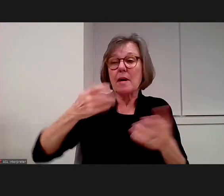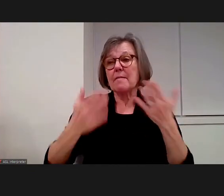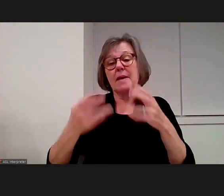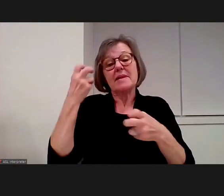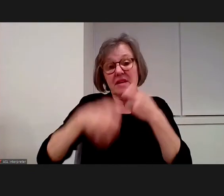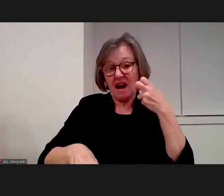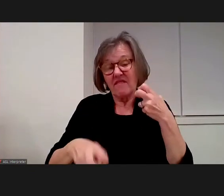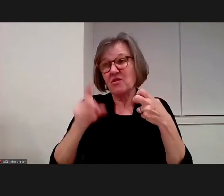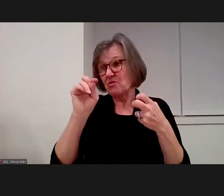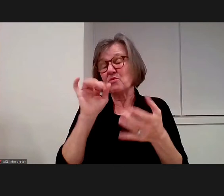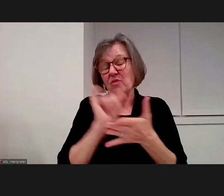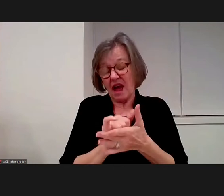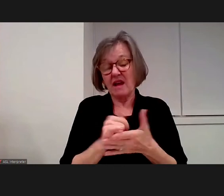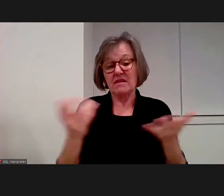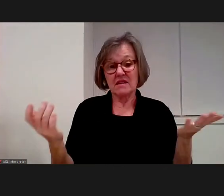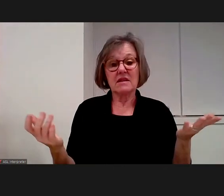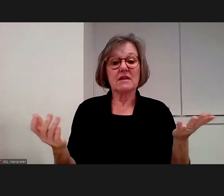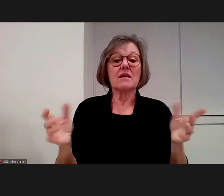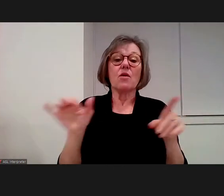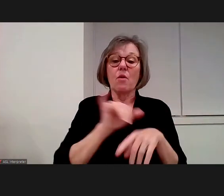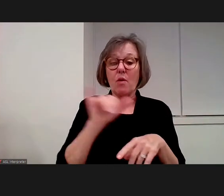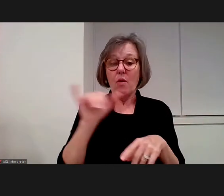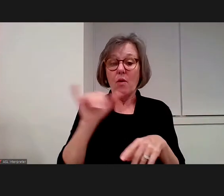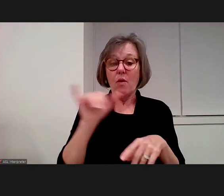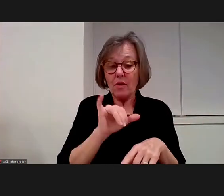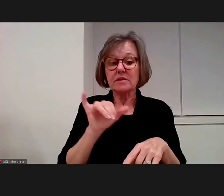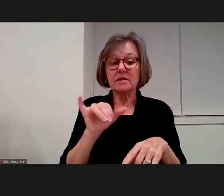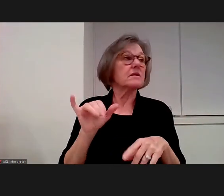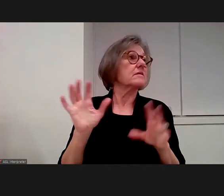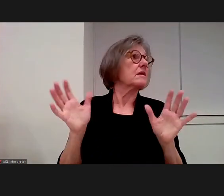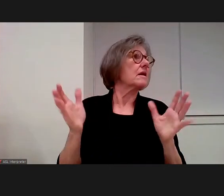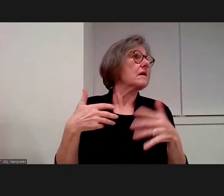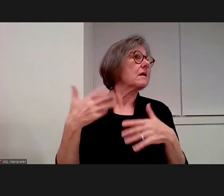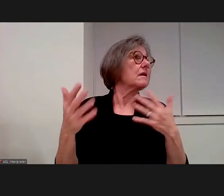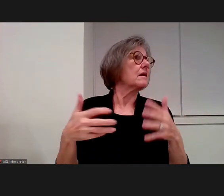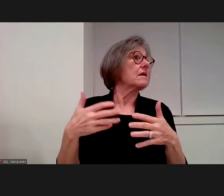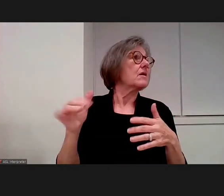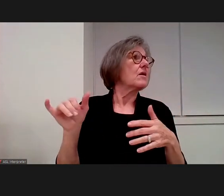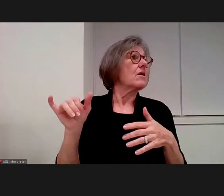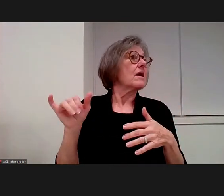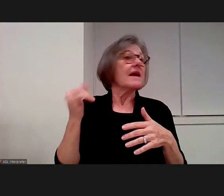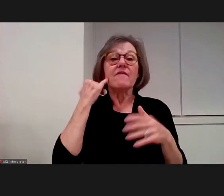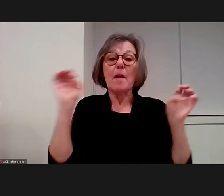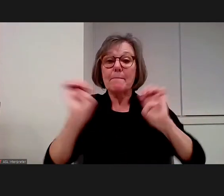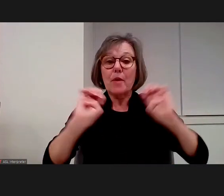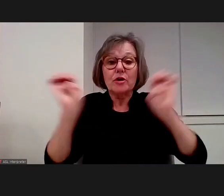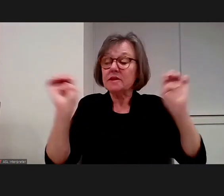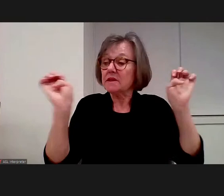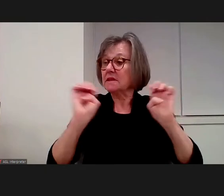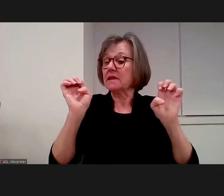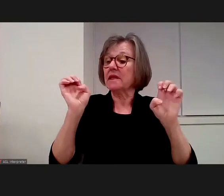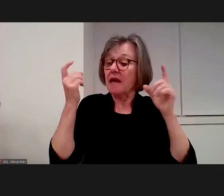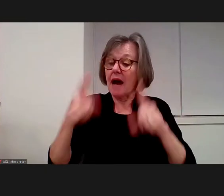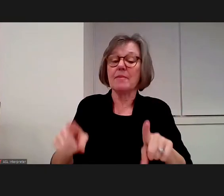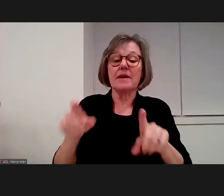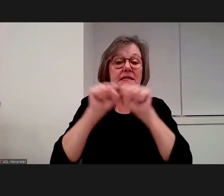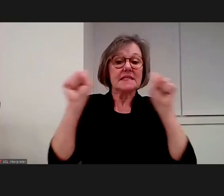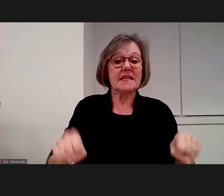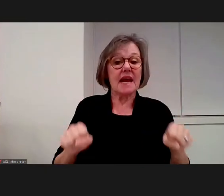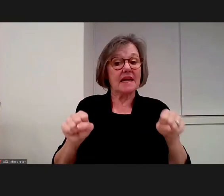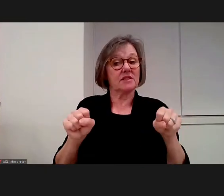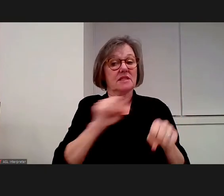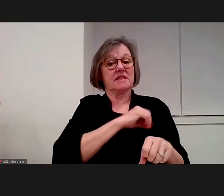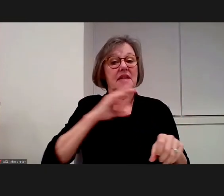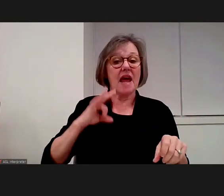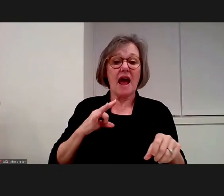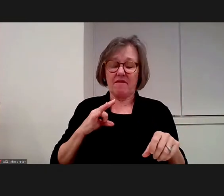for you to do that. And also, there's also, if there's an emergency at the station agents, they have